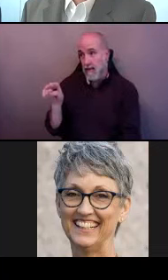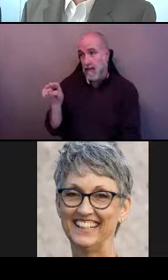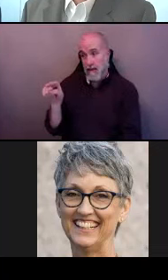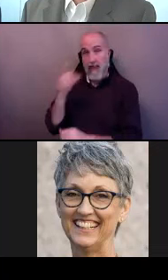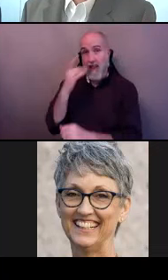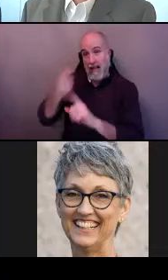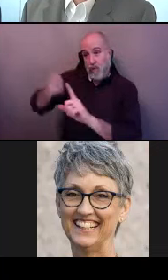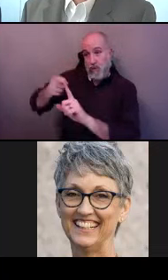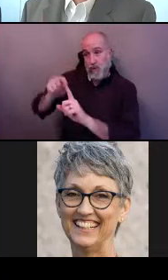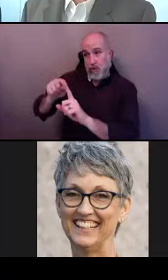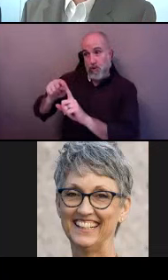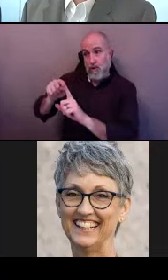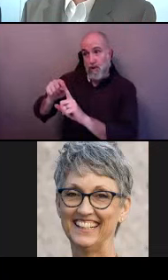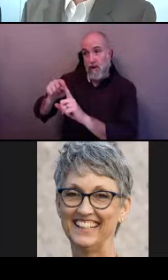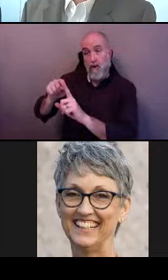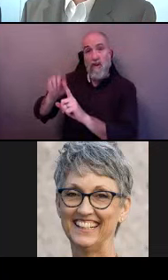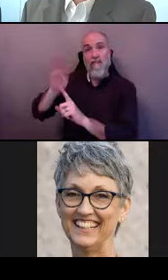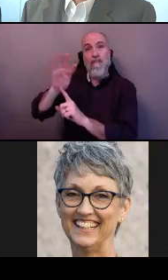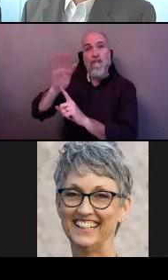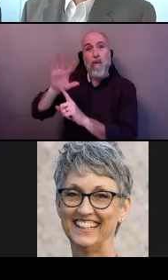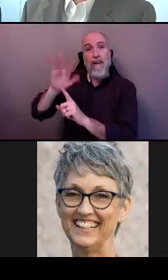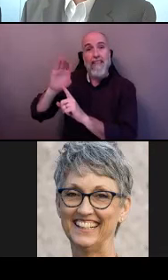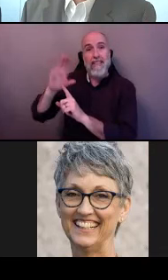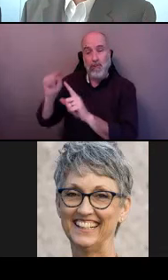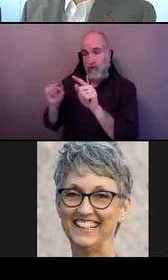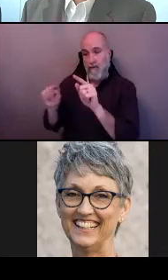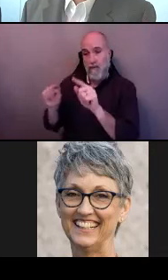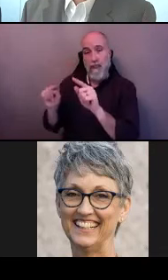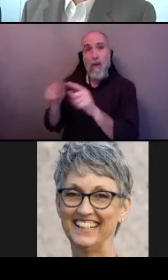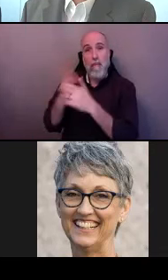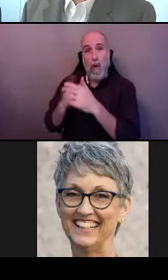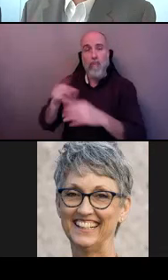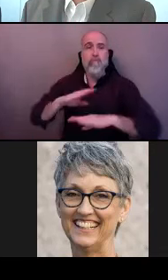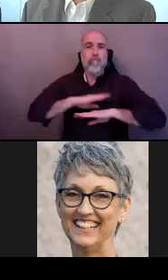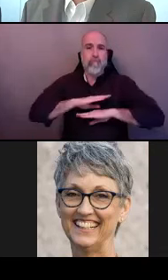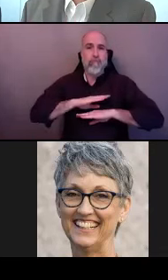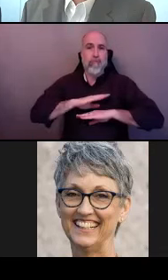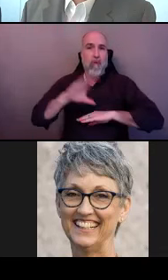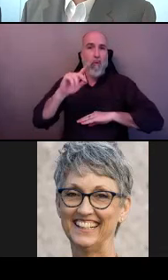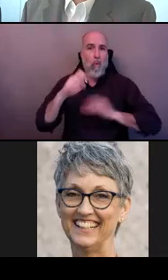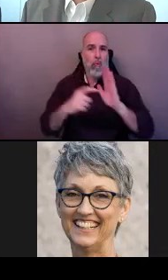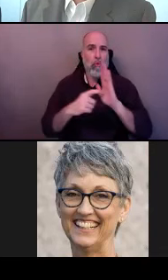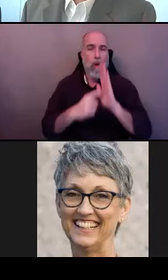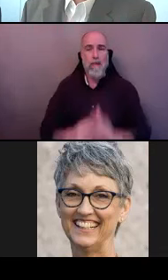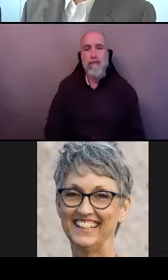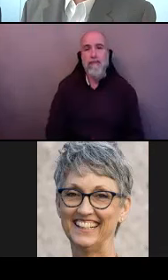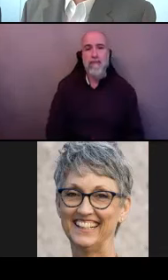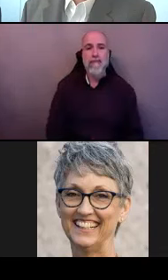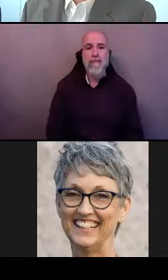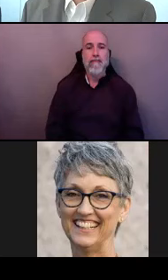light switches actually are at 45 inches. So those both meet the code requirements.